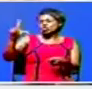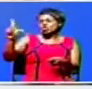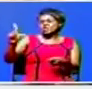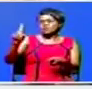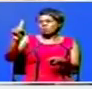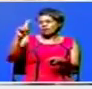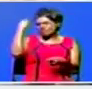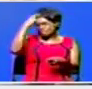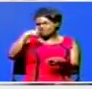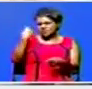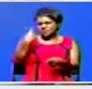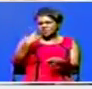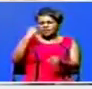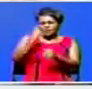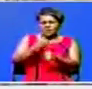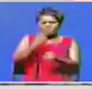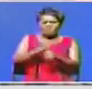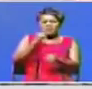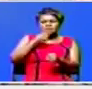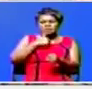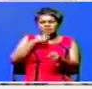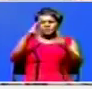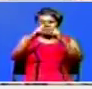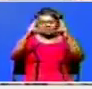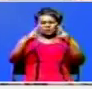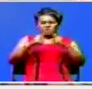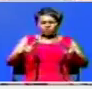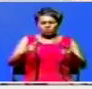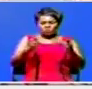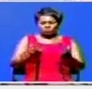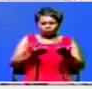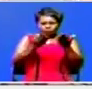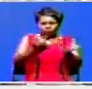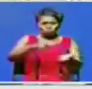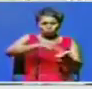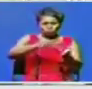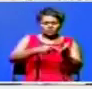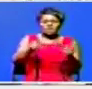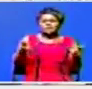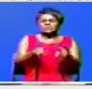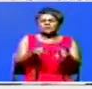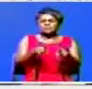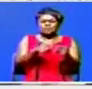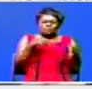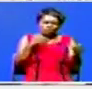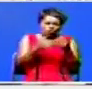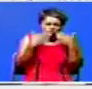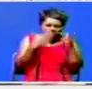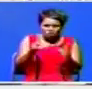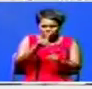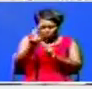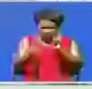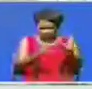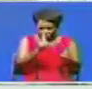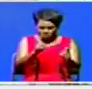phase one. Lebanese contractor Zakim International is tasked to deliver the project, but even as the end nears, there were questions